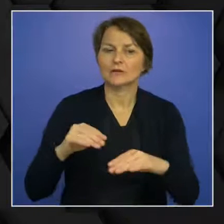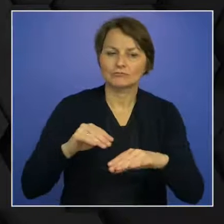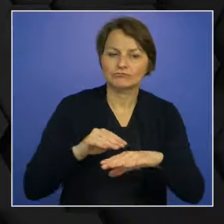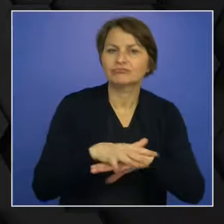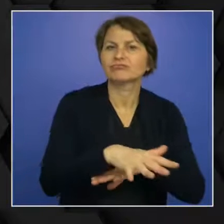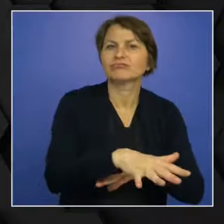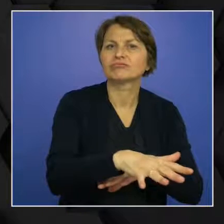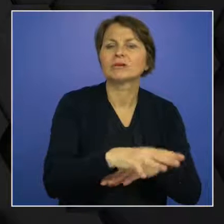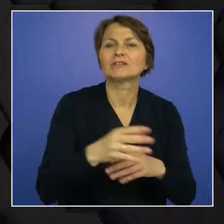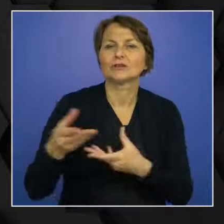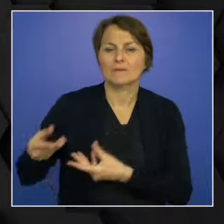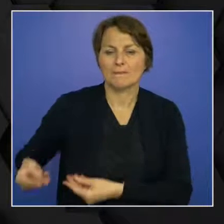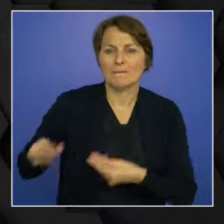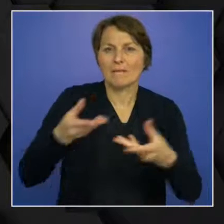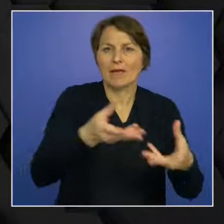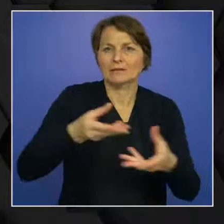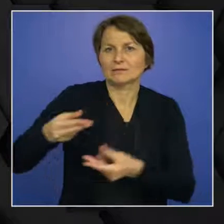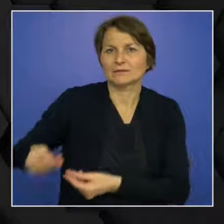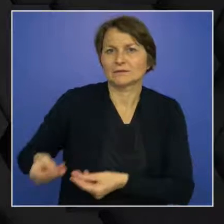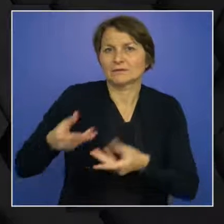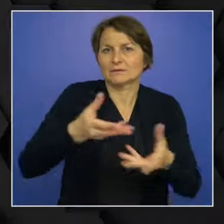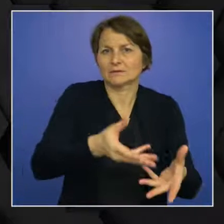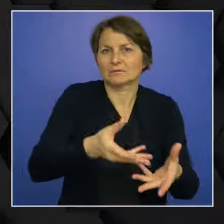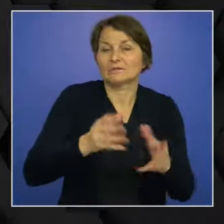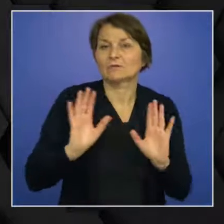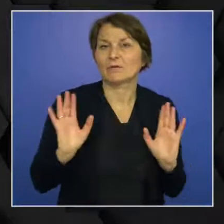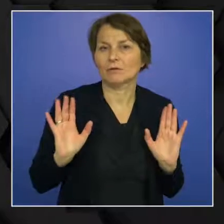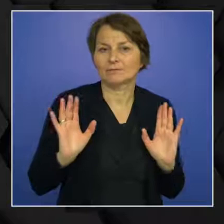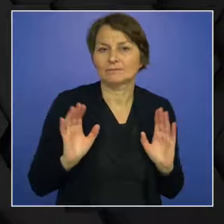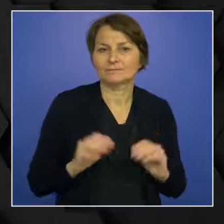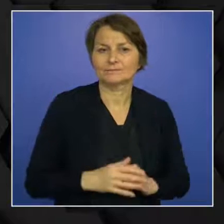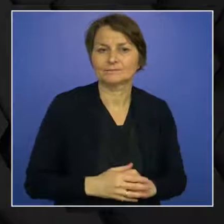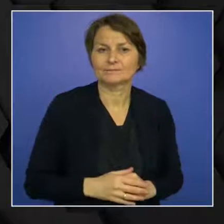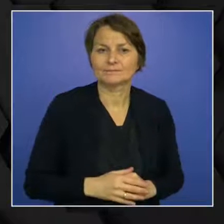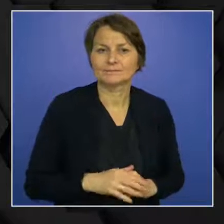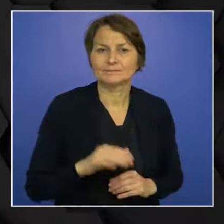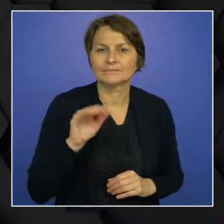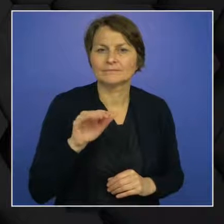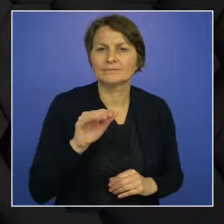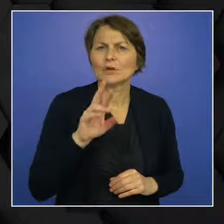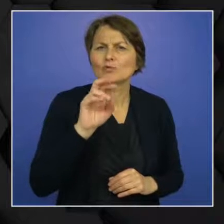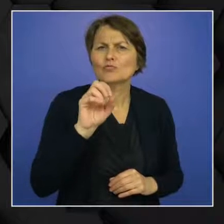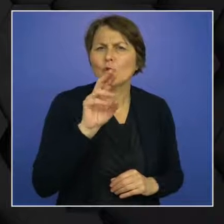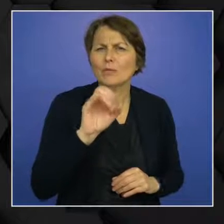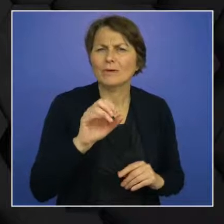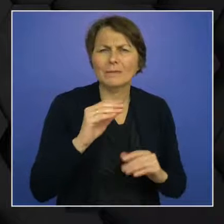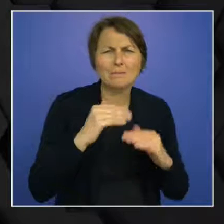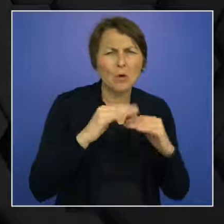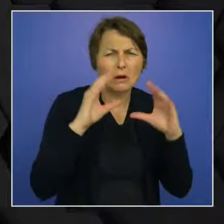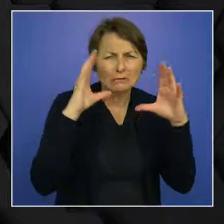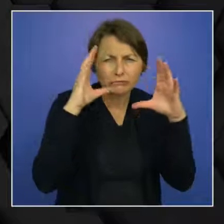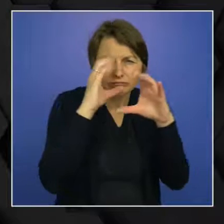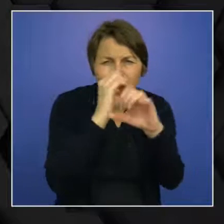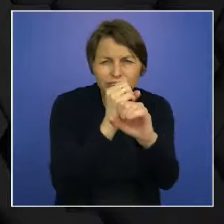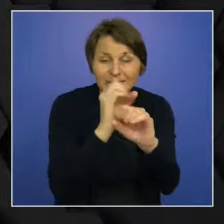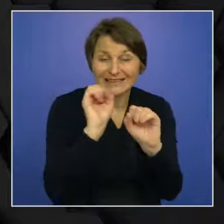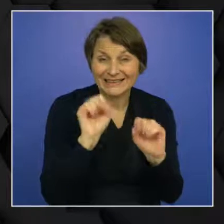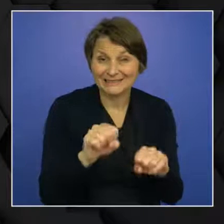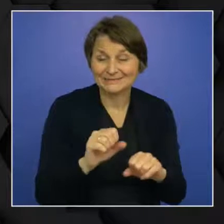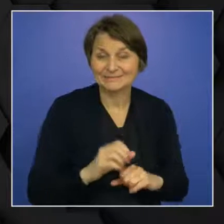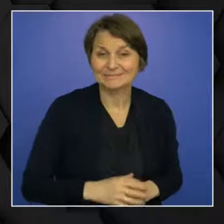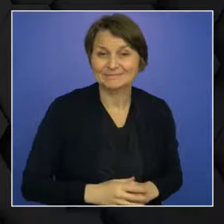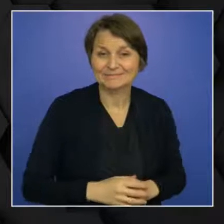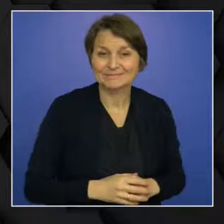it through. If you have a very powerful machine. Can you zoom in a little bit in that? Like